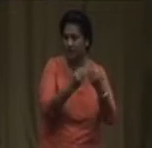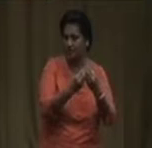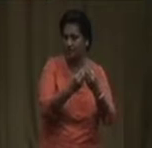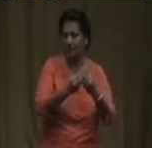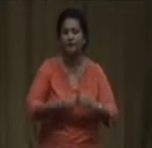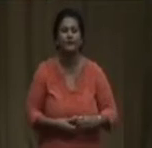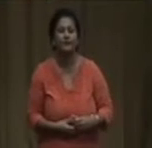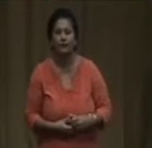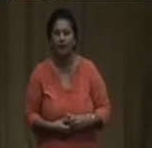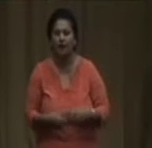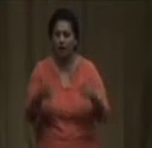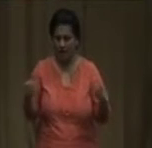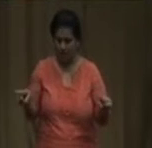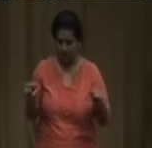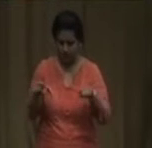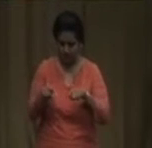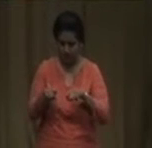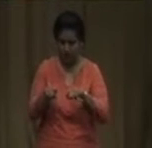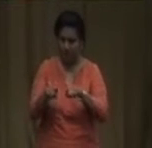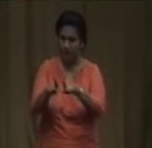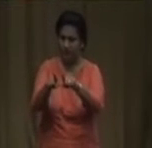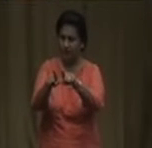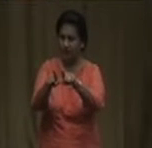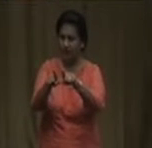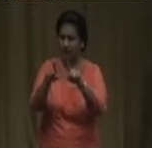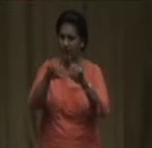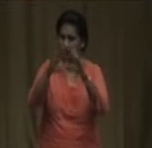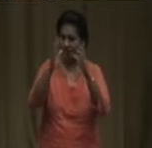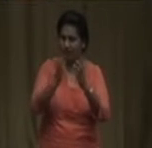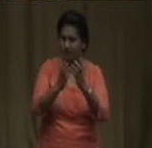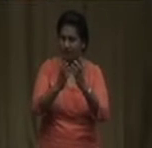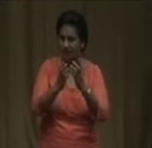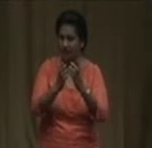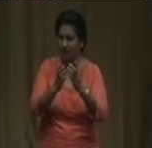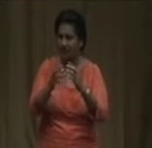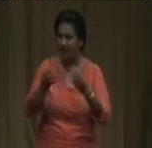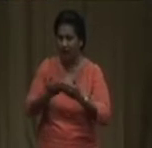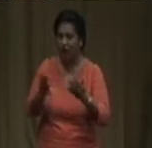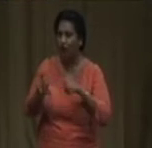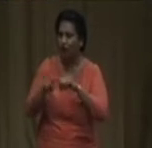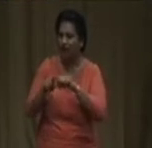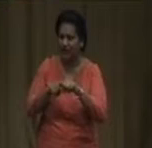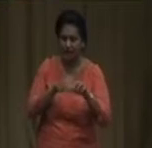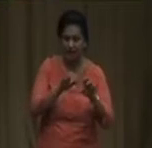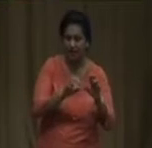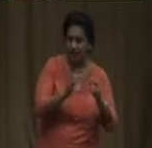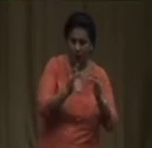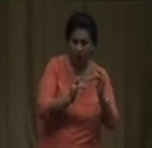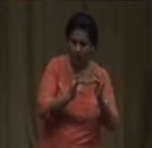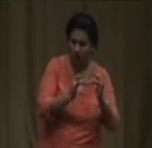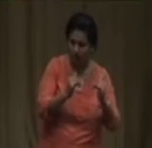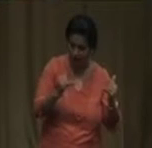We are building a parallel learning universe. And by building this parallel learning universe, we are able to